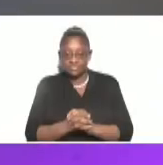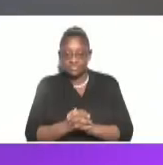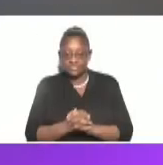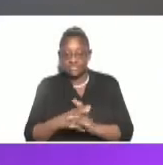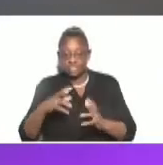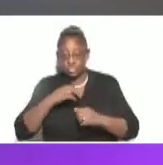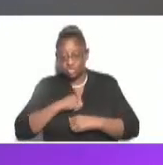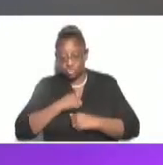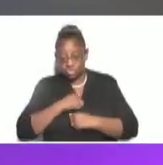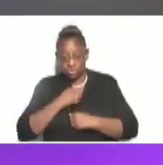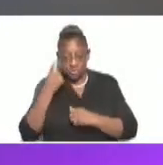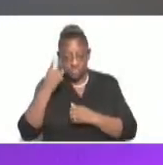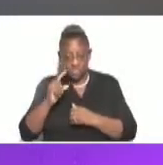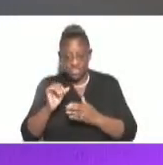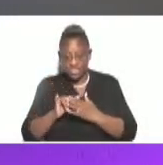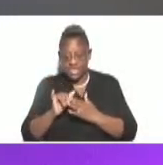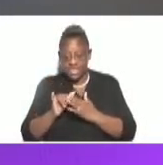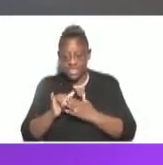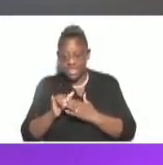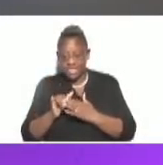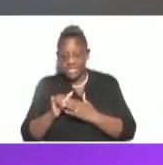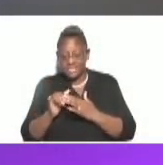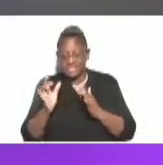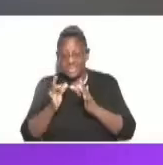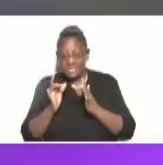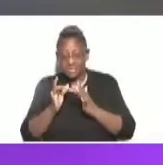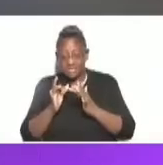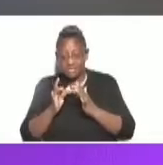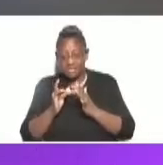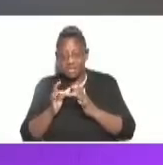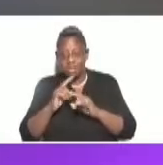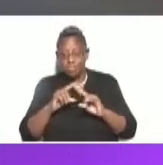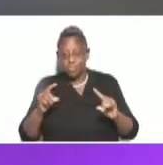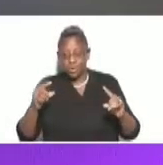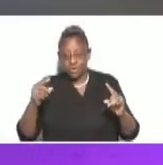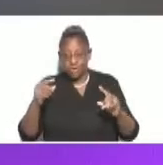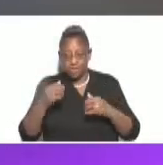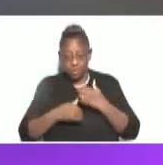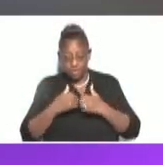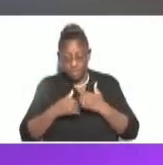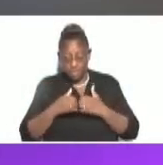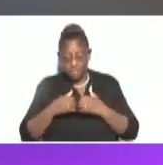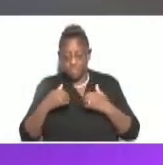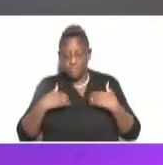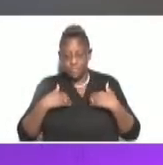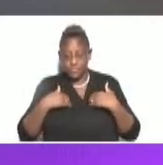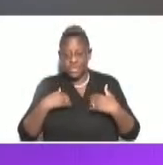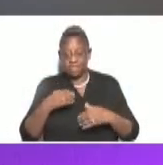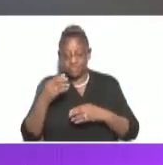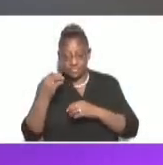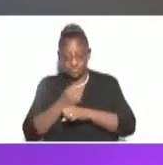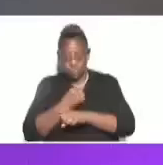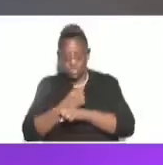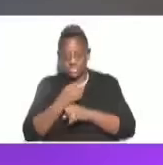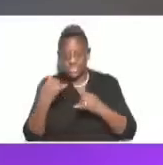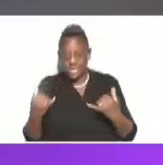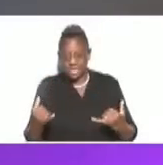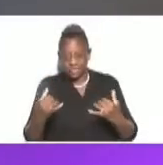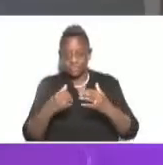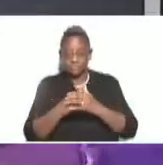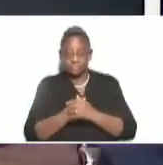Well, we do apologize for that technical difficulty. Marcellus Hall joins us in studio with a check on what's coming up in sports.